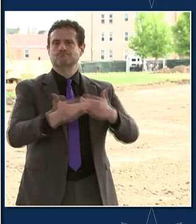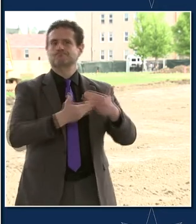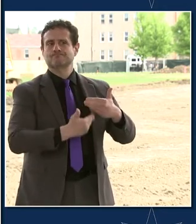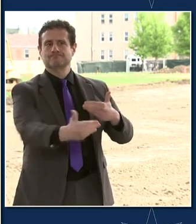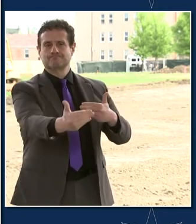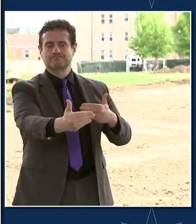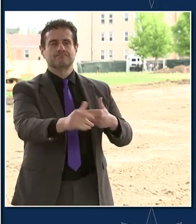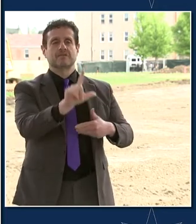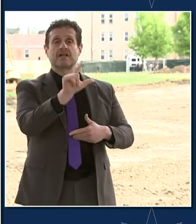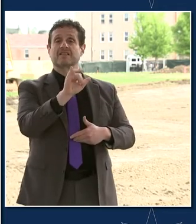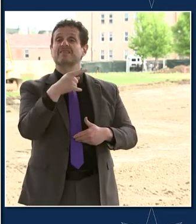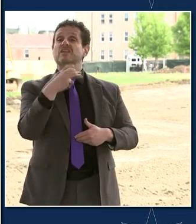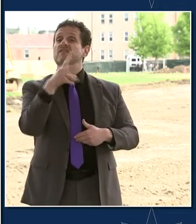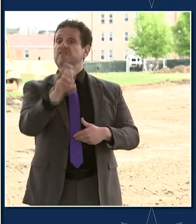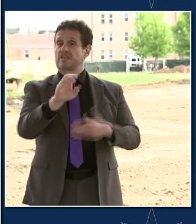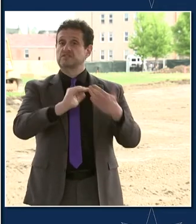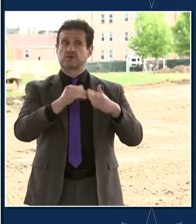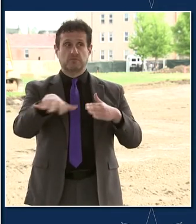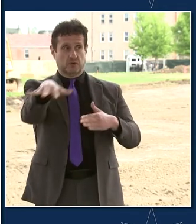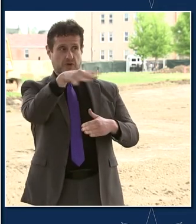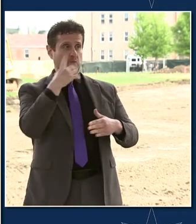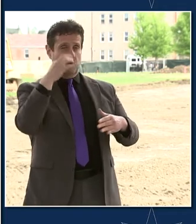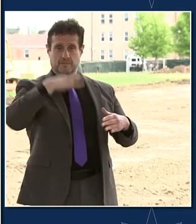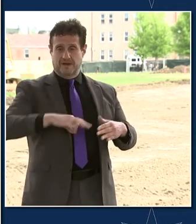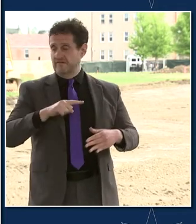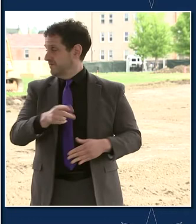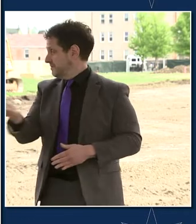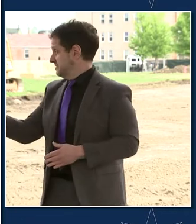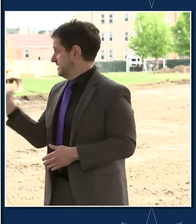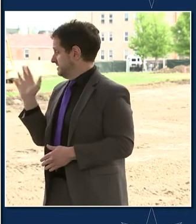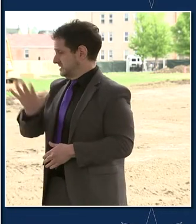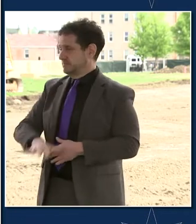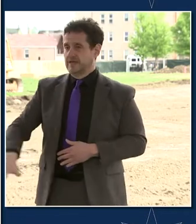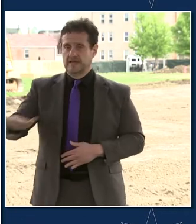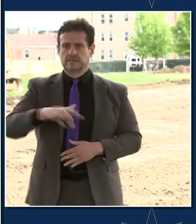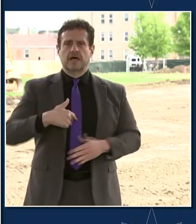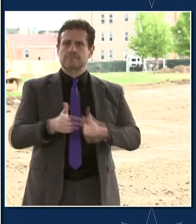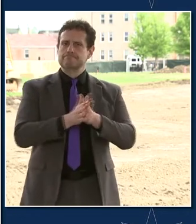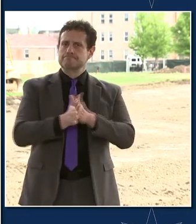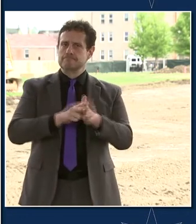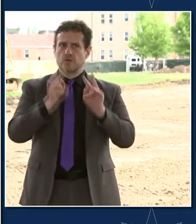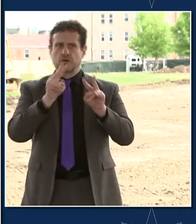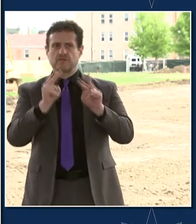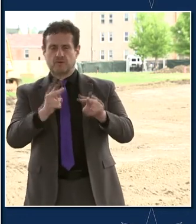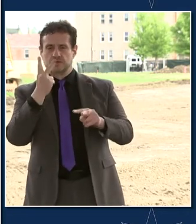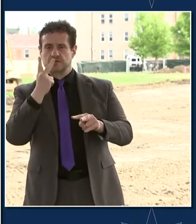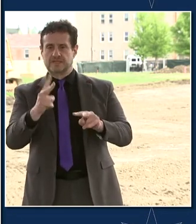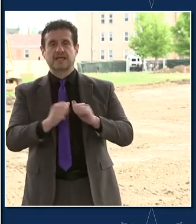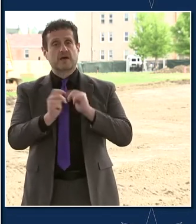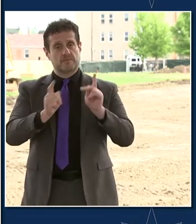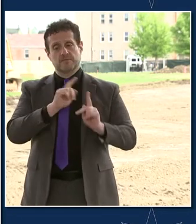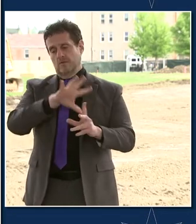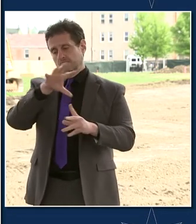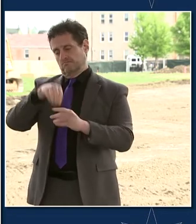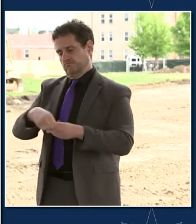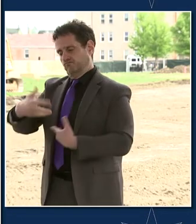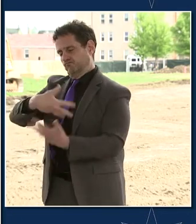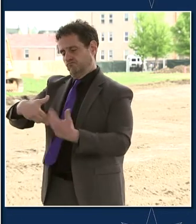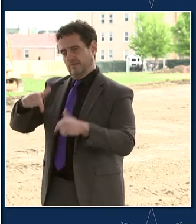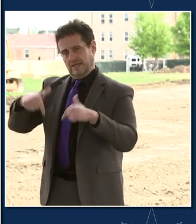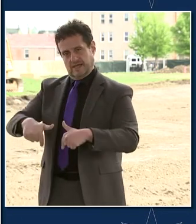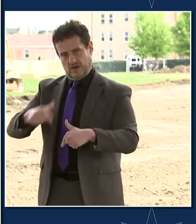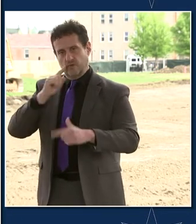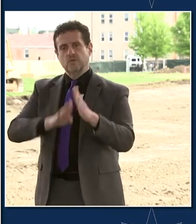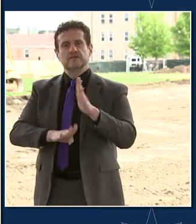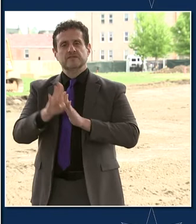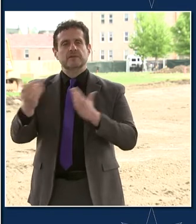Village community will benefit from this space, and I'm looking forward to seeing how time spent here will bring new